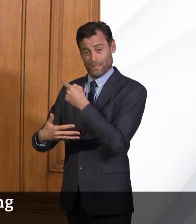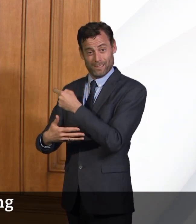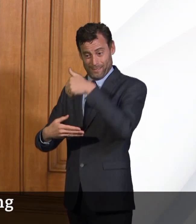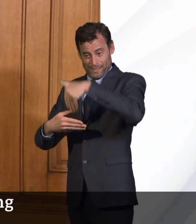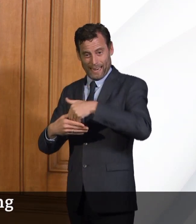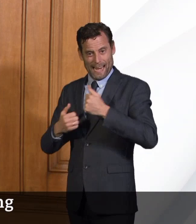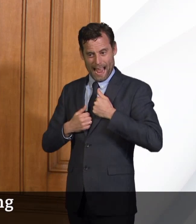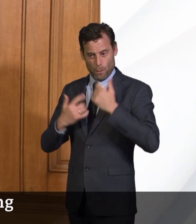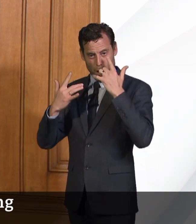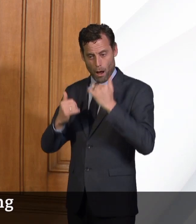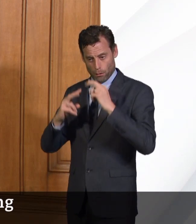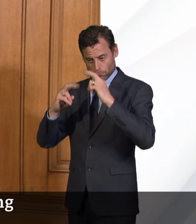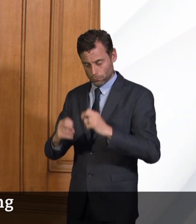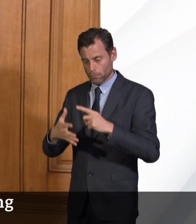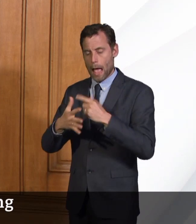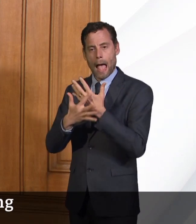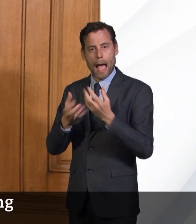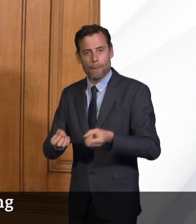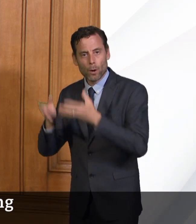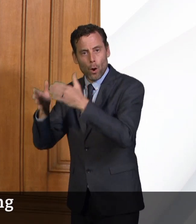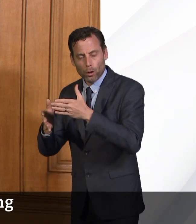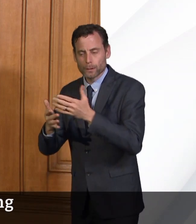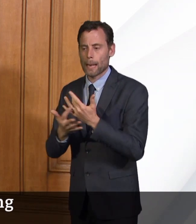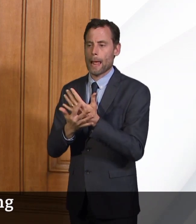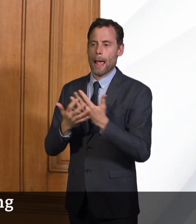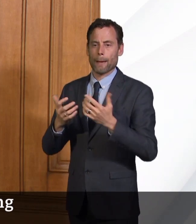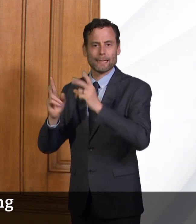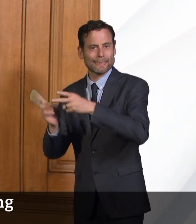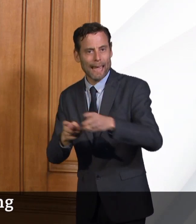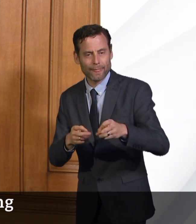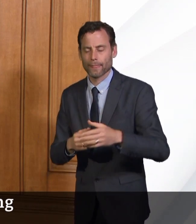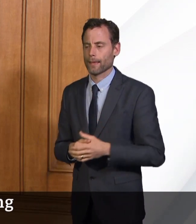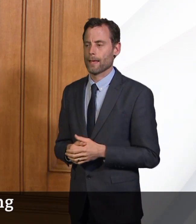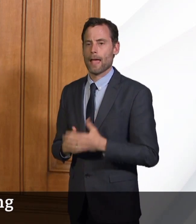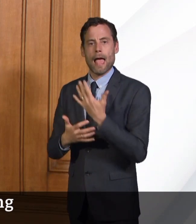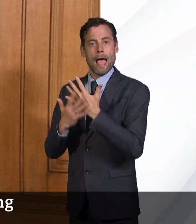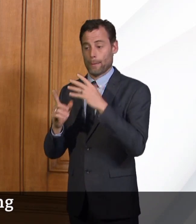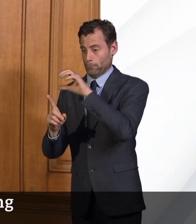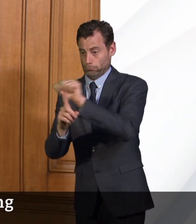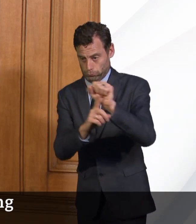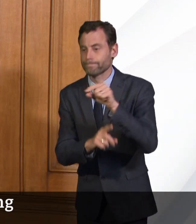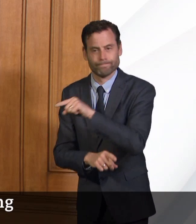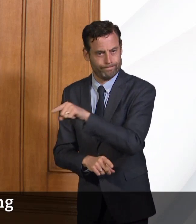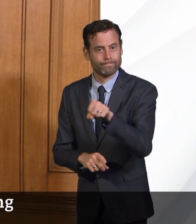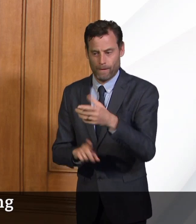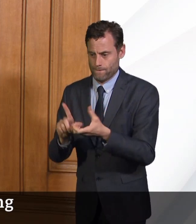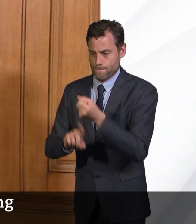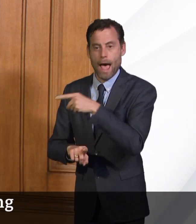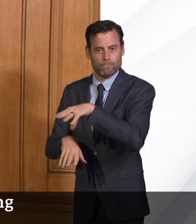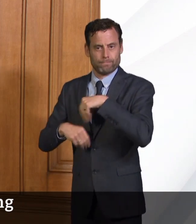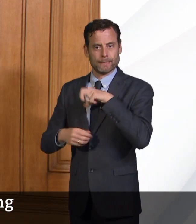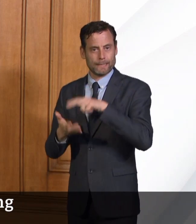into hospital, deaths, unfortunately, is part of that surveillance system. Positive test cases is part of that